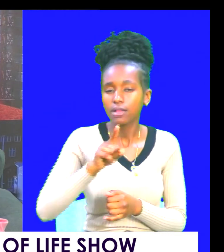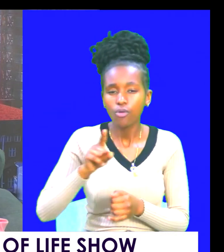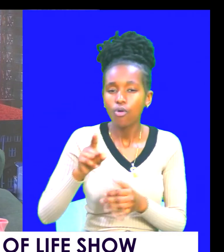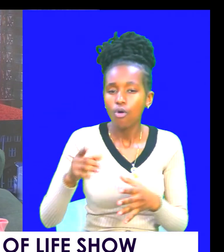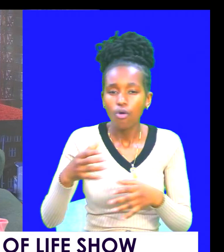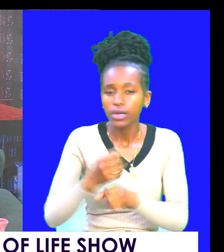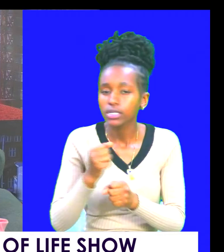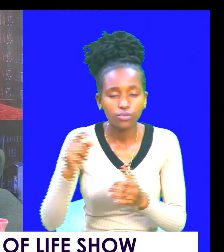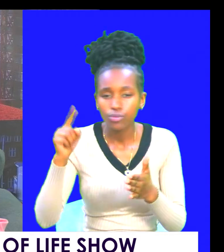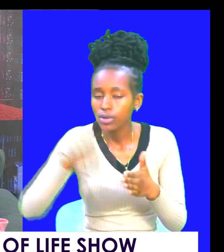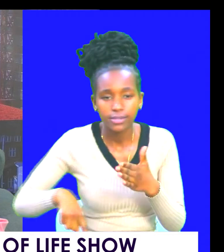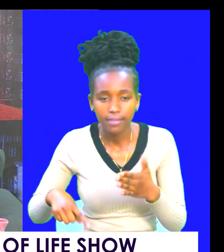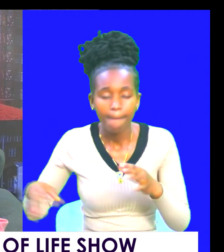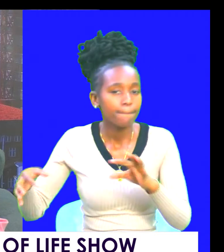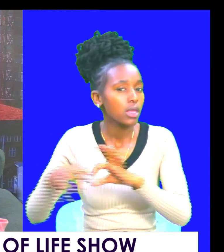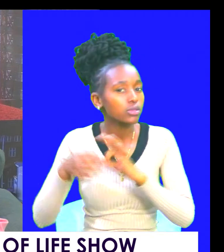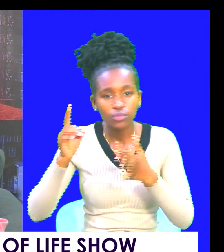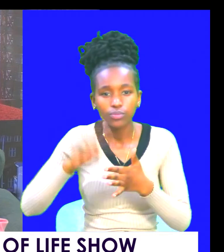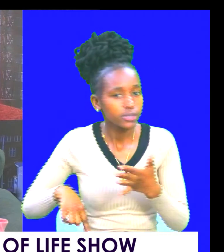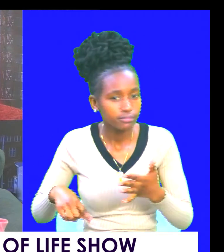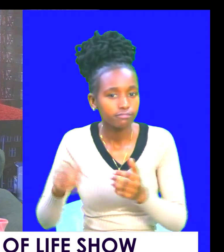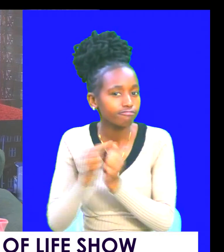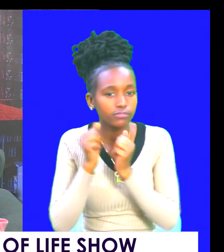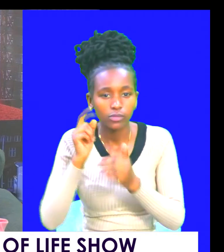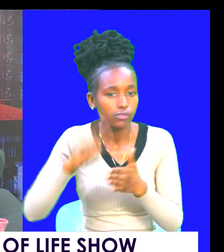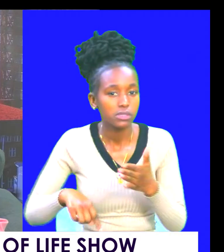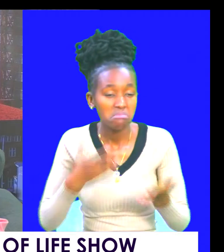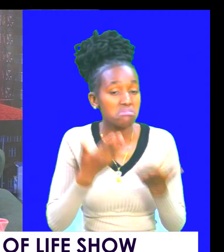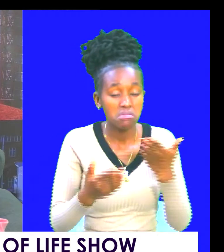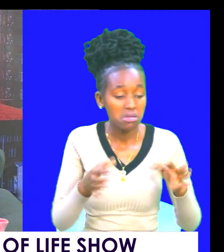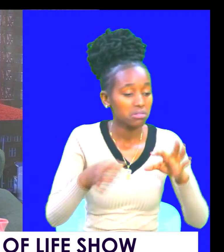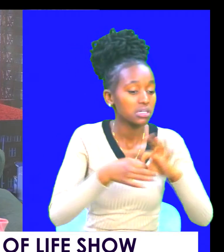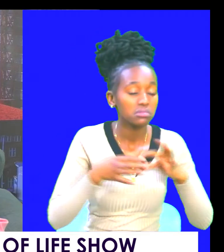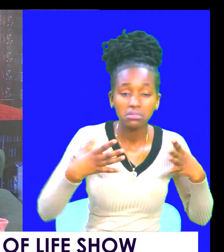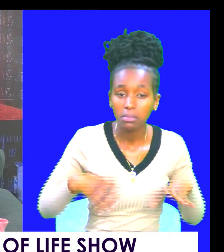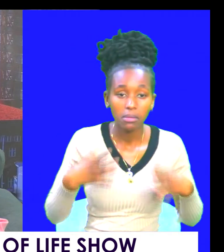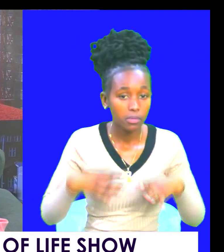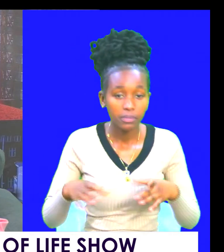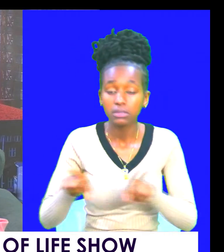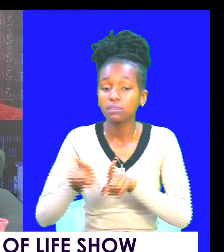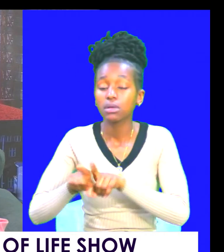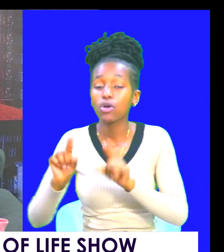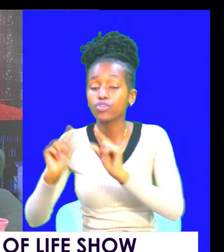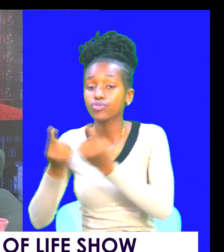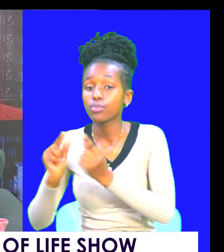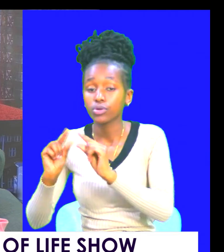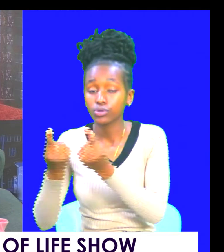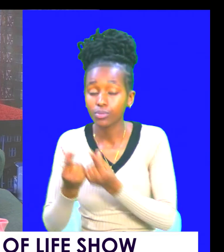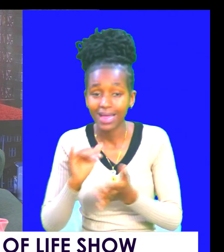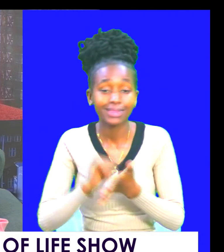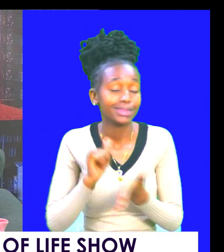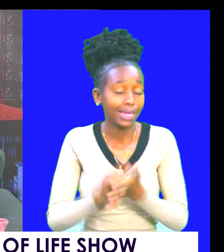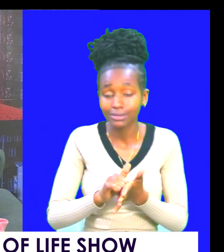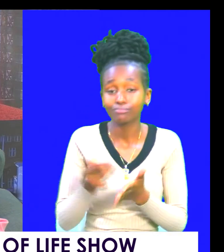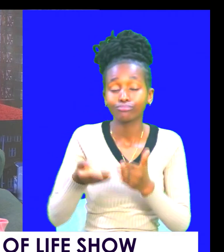your affiliation? Are you associated with people and groups that rise